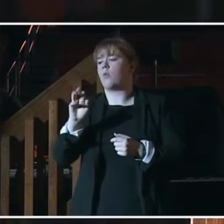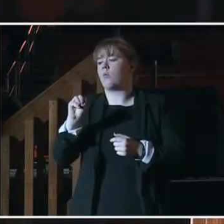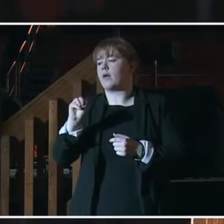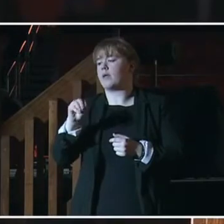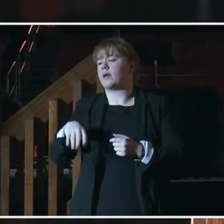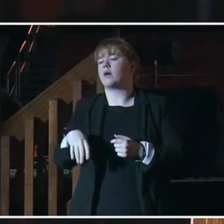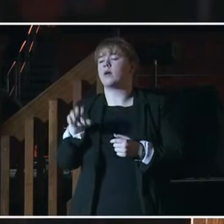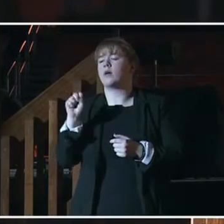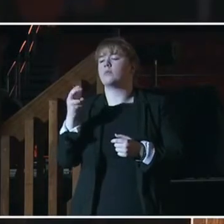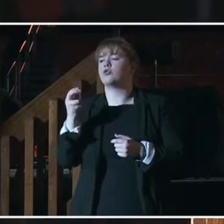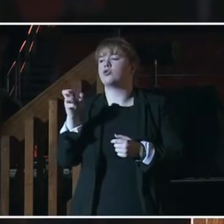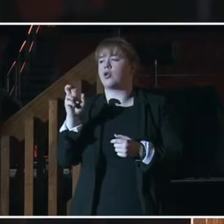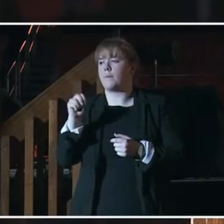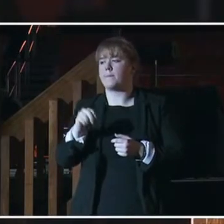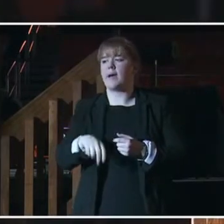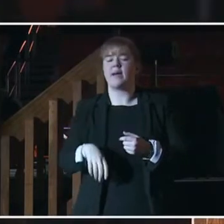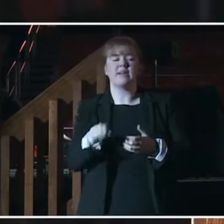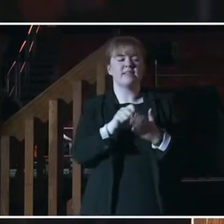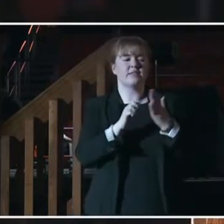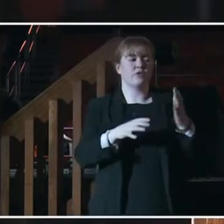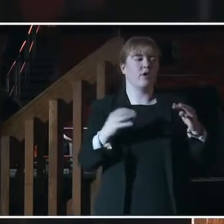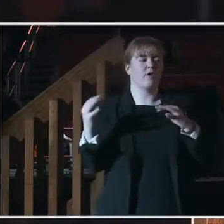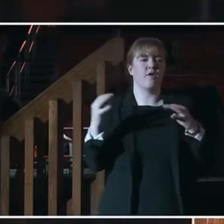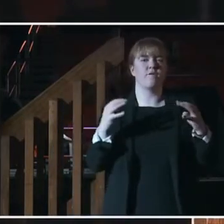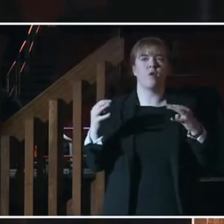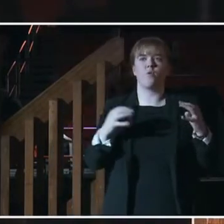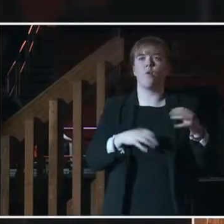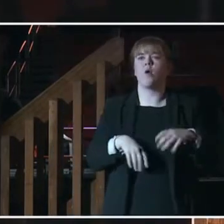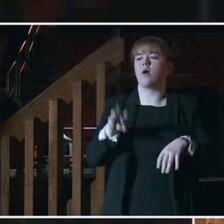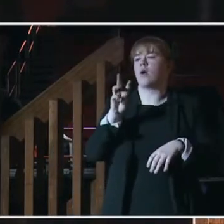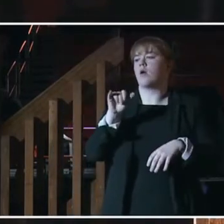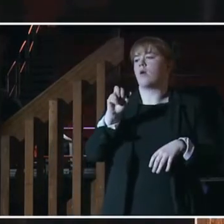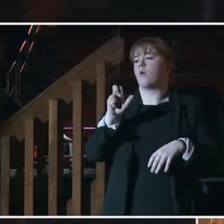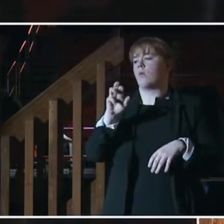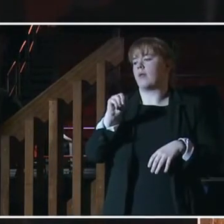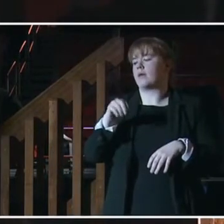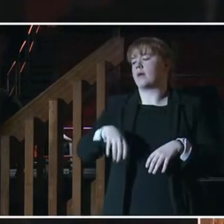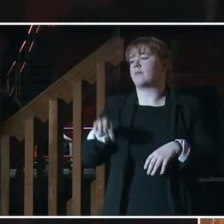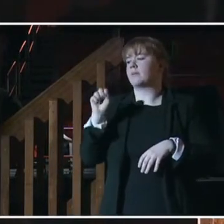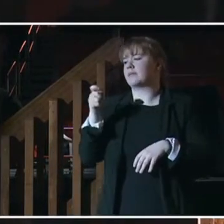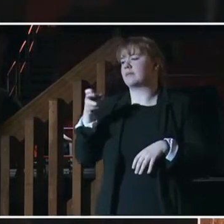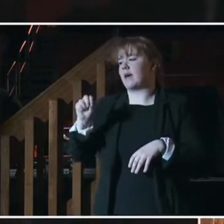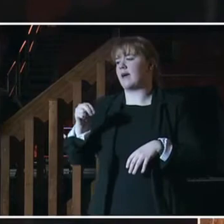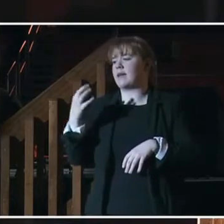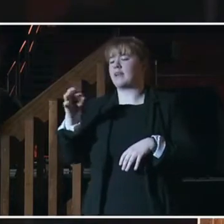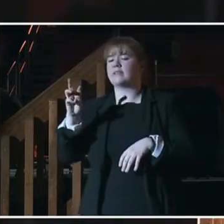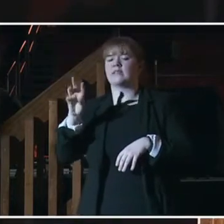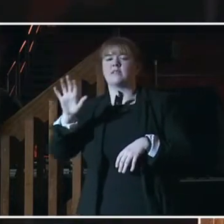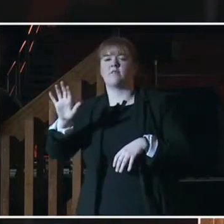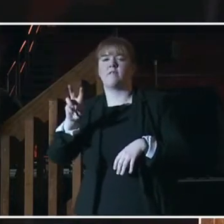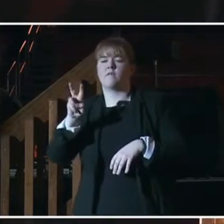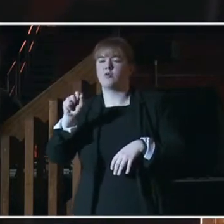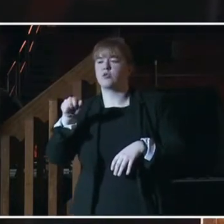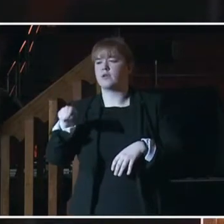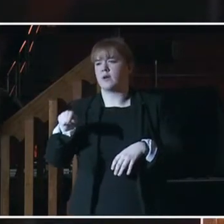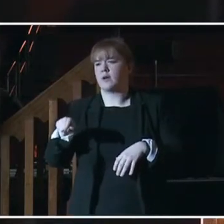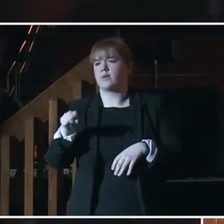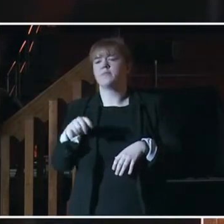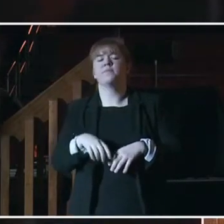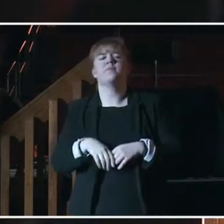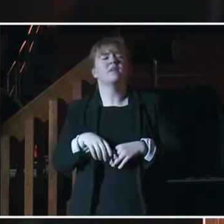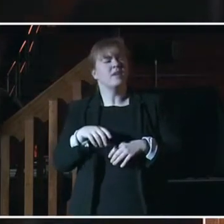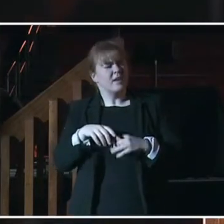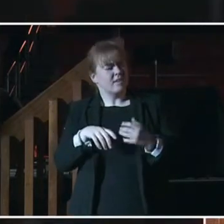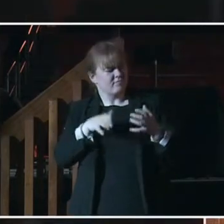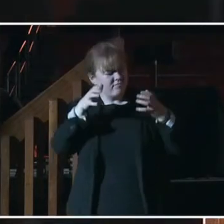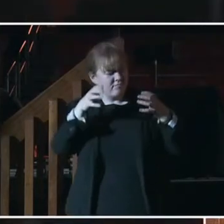Edwin Stanton. Thursday, January 12, 1865 in Savannah, Georgia. They met with him, answering a question about